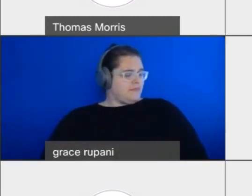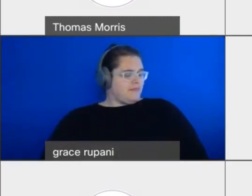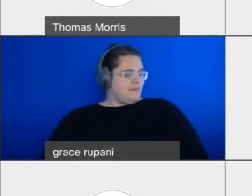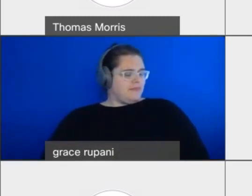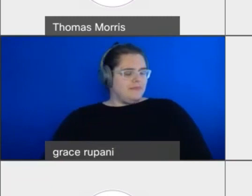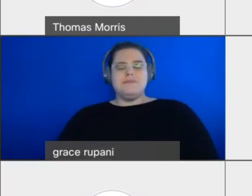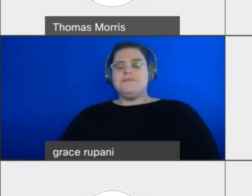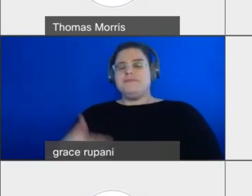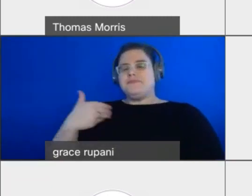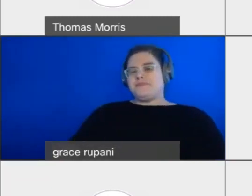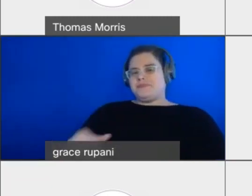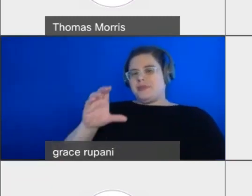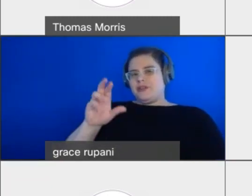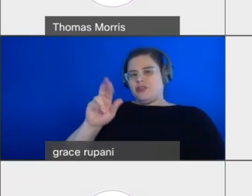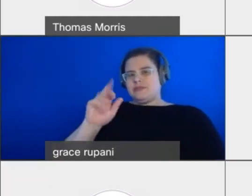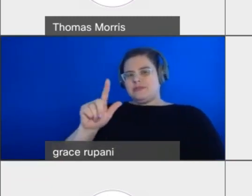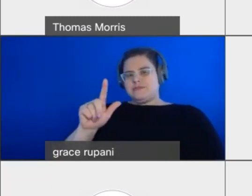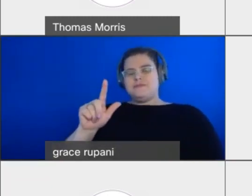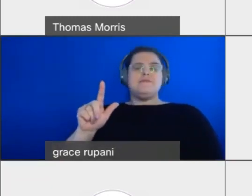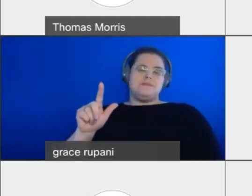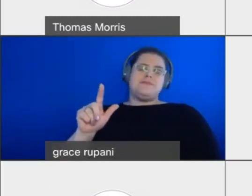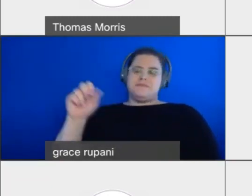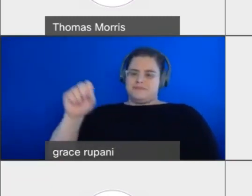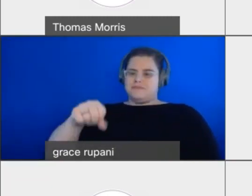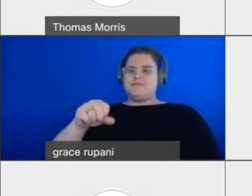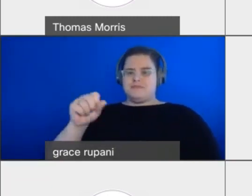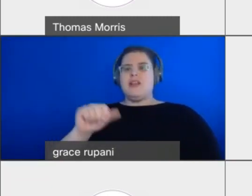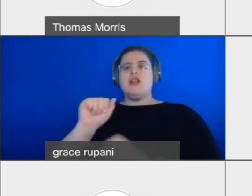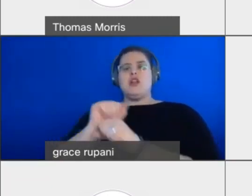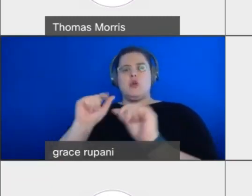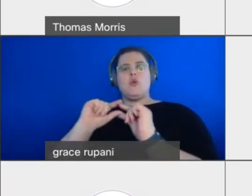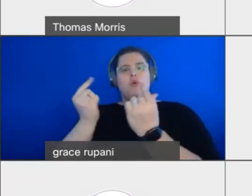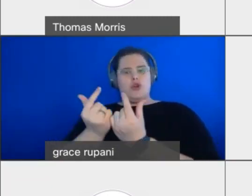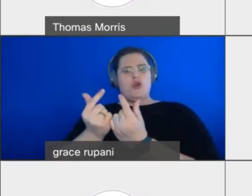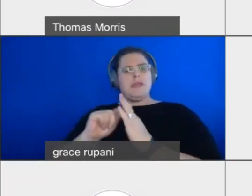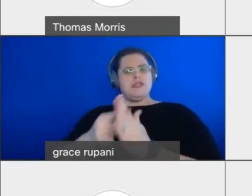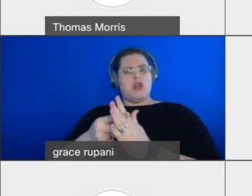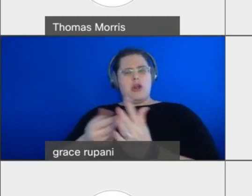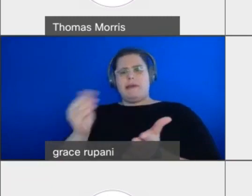Yes, the work group resumed meeting January 28th.